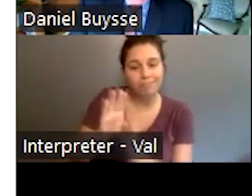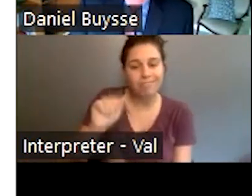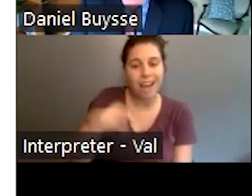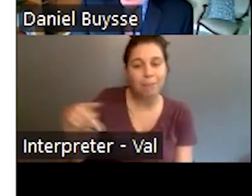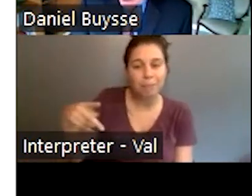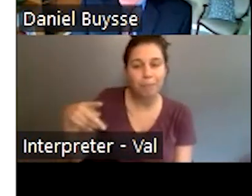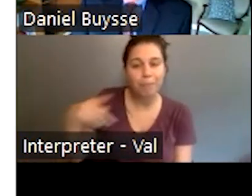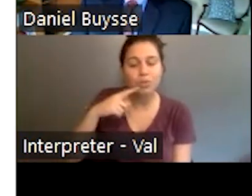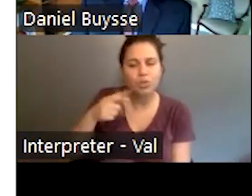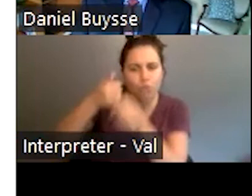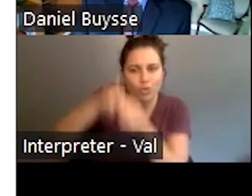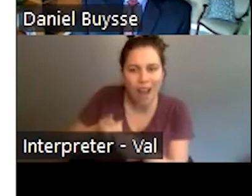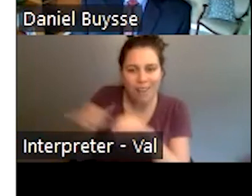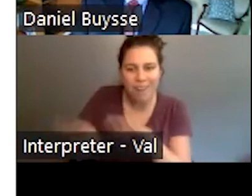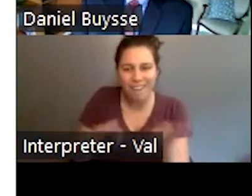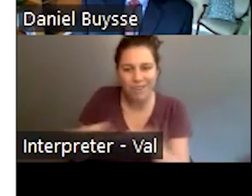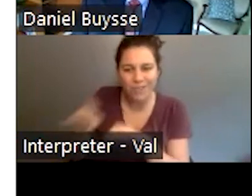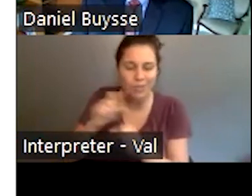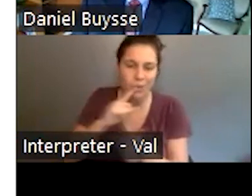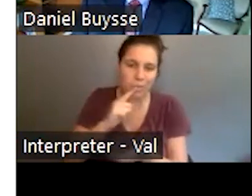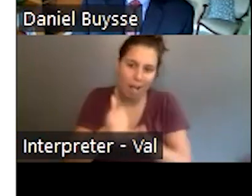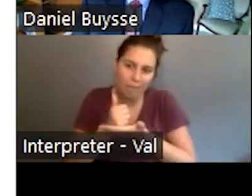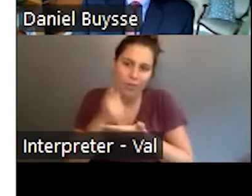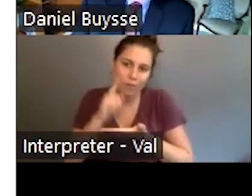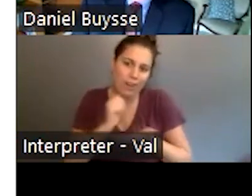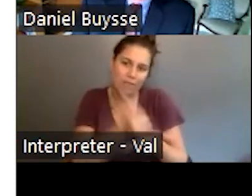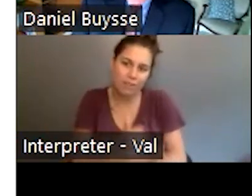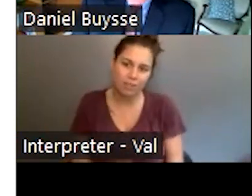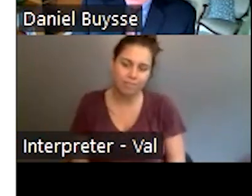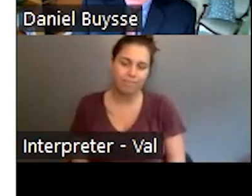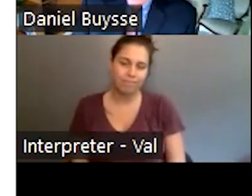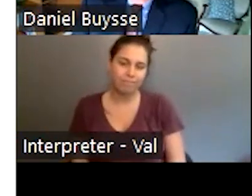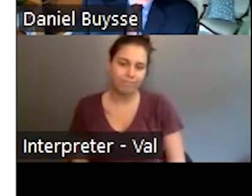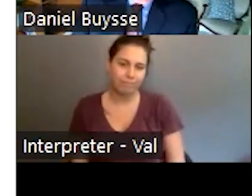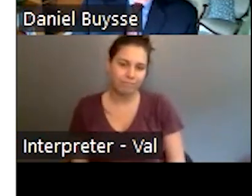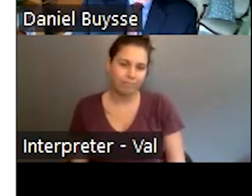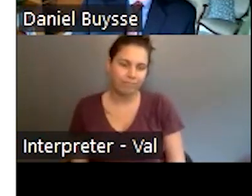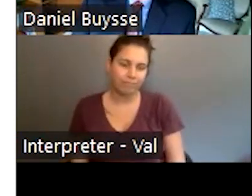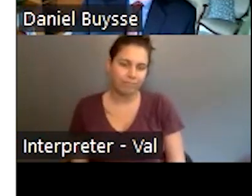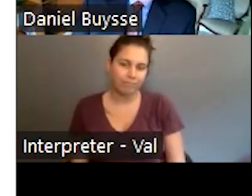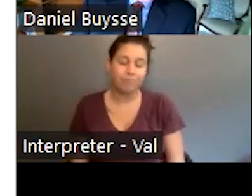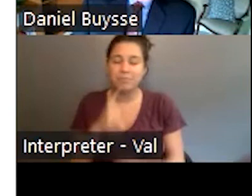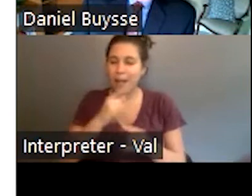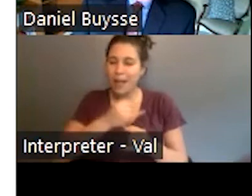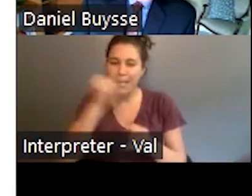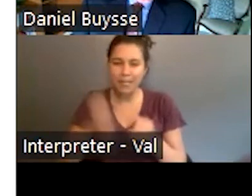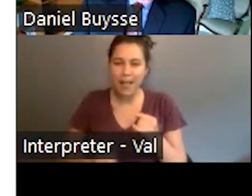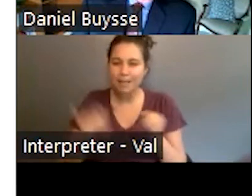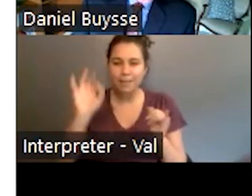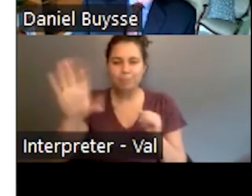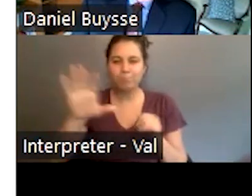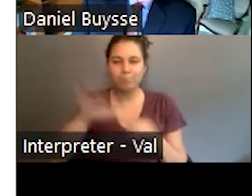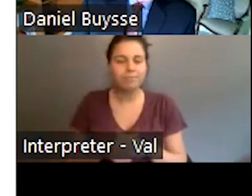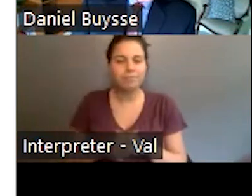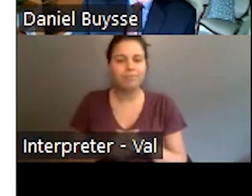to track these behaviors that could be useful in interventions as well. Very last thing to mention is that